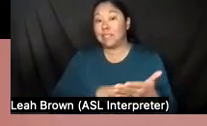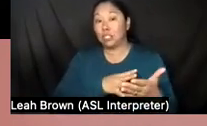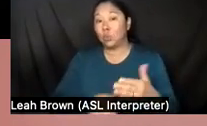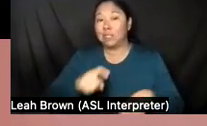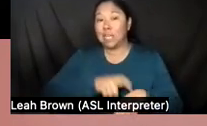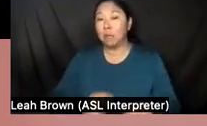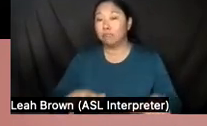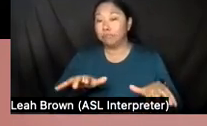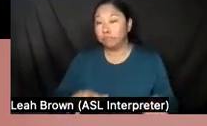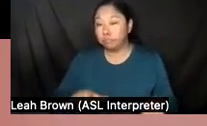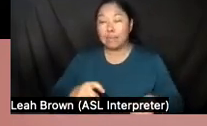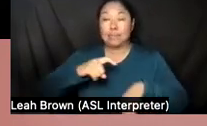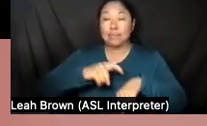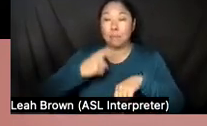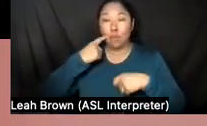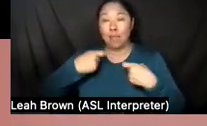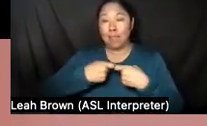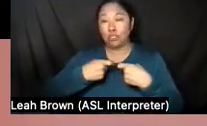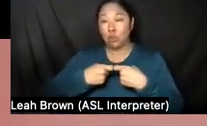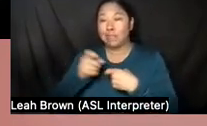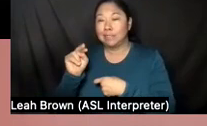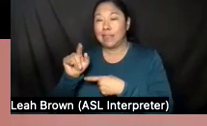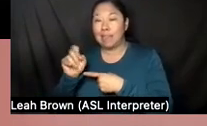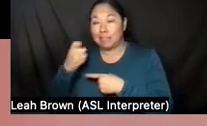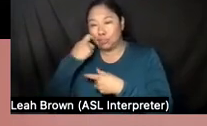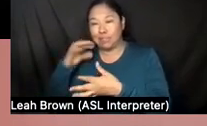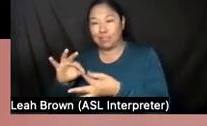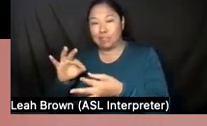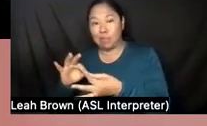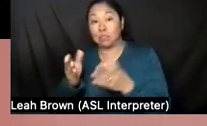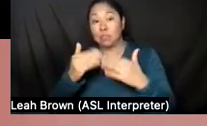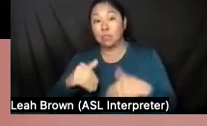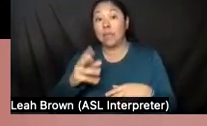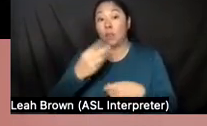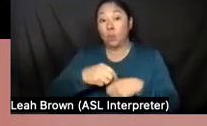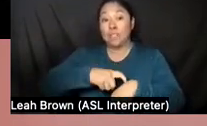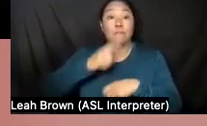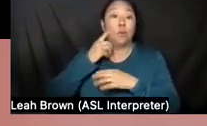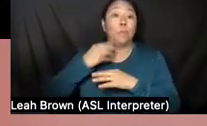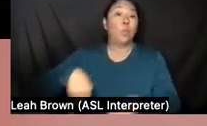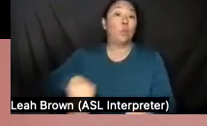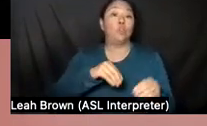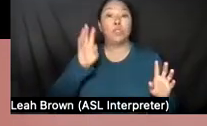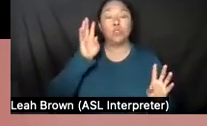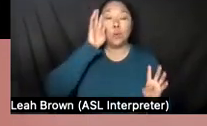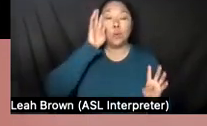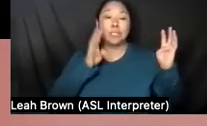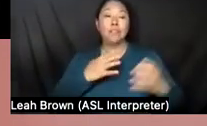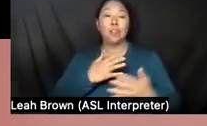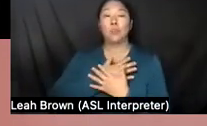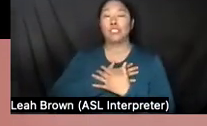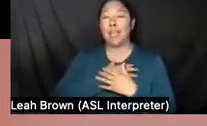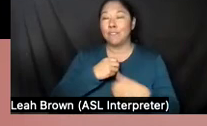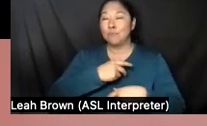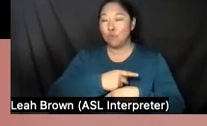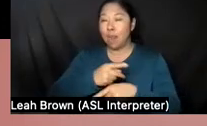and time for electronics, as Natalie discussed, and including time for movement, creativity, relaxation, and productivity. As you have